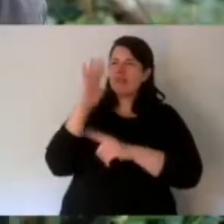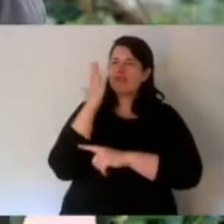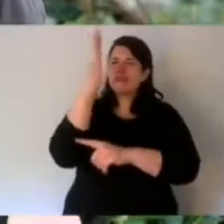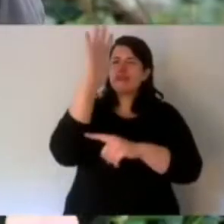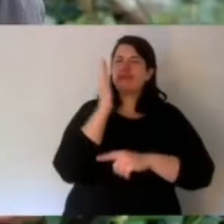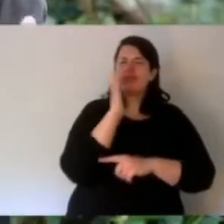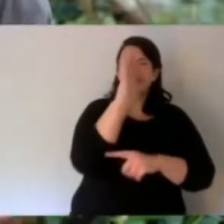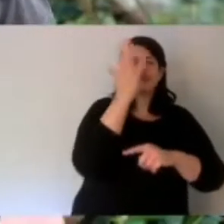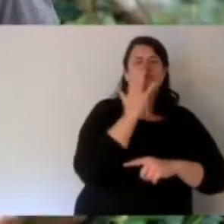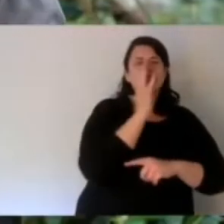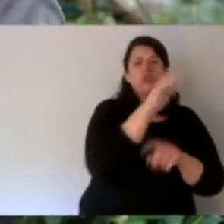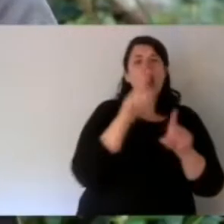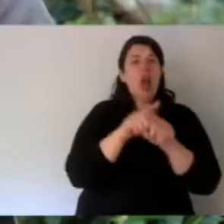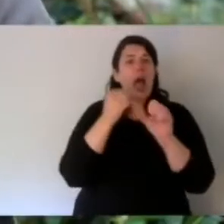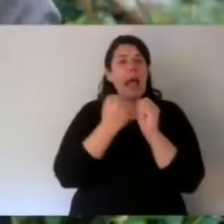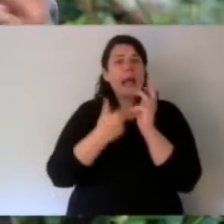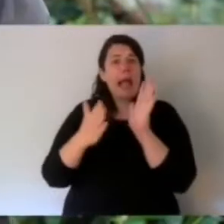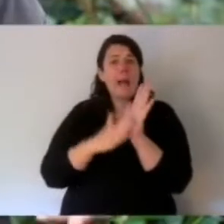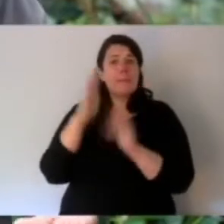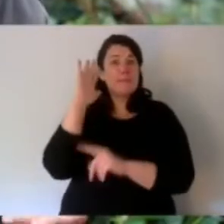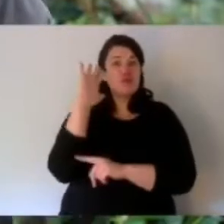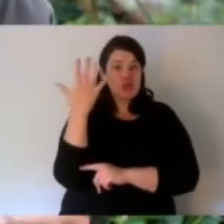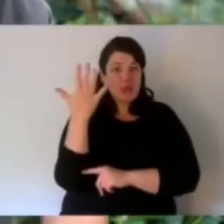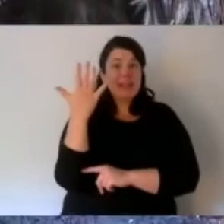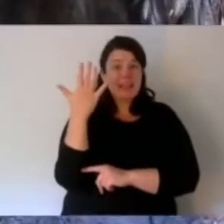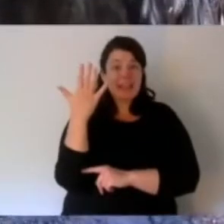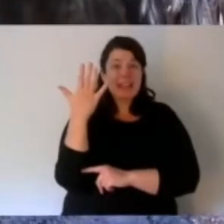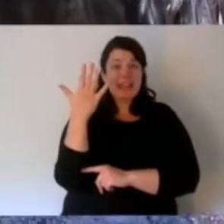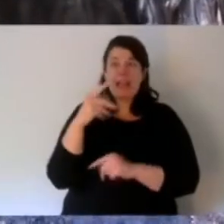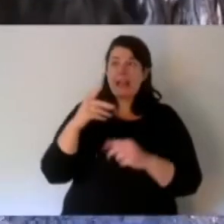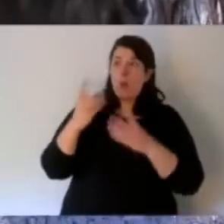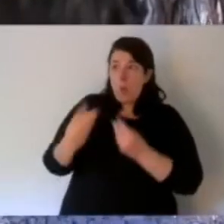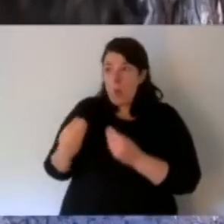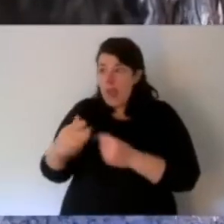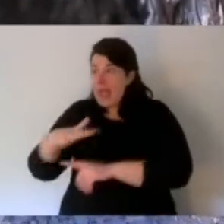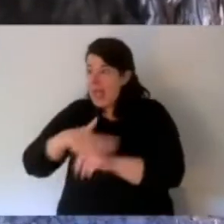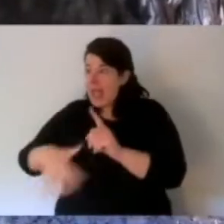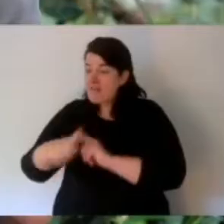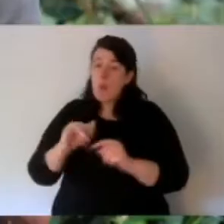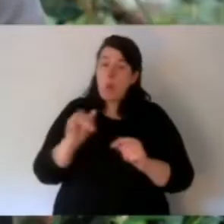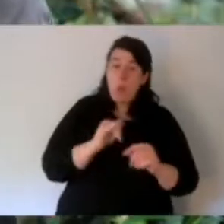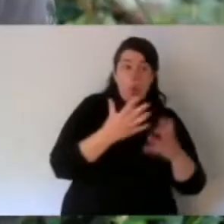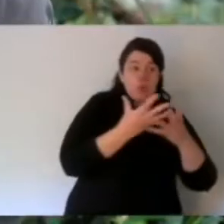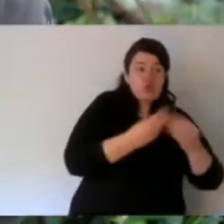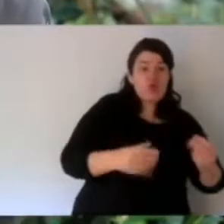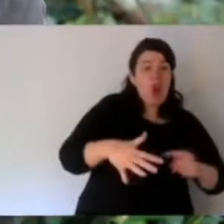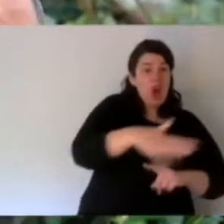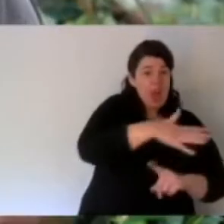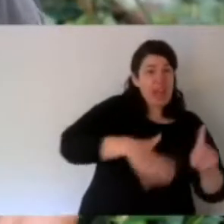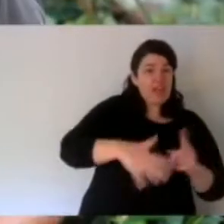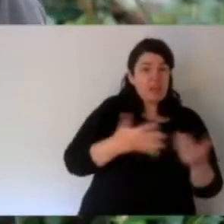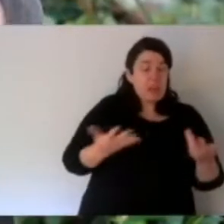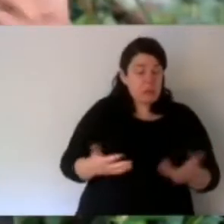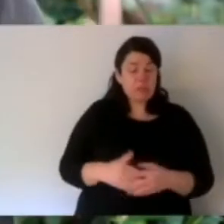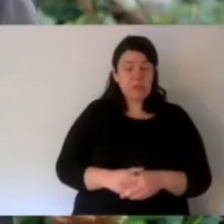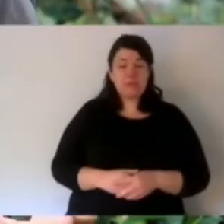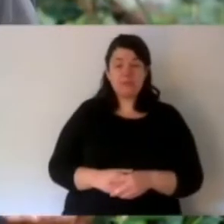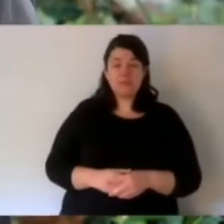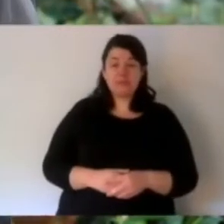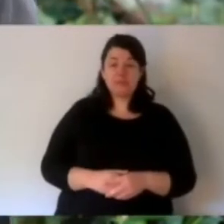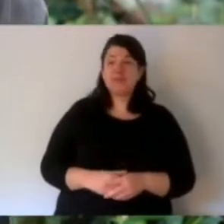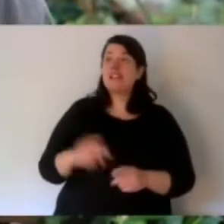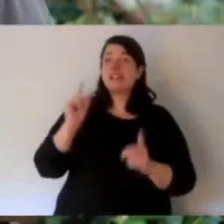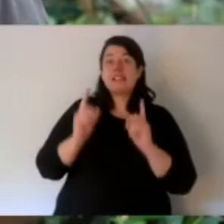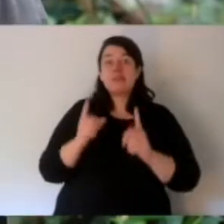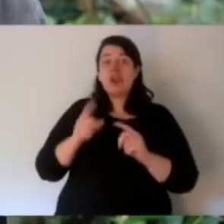eucalypt woodland. Some of that is wet and some of it is dry. It's not uncommon to see Tawny Frogmouths living in small family